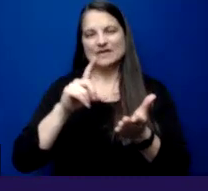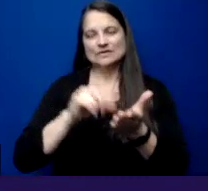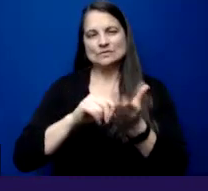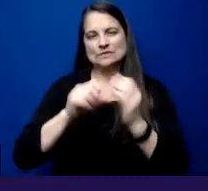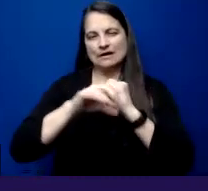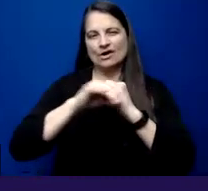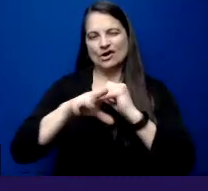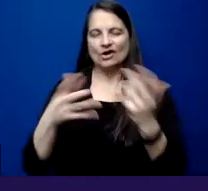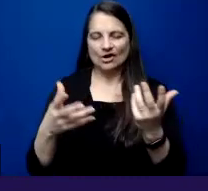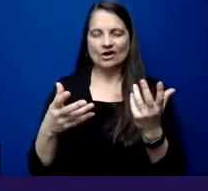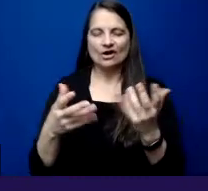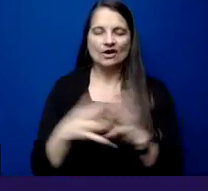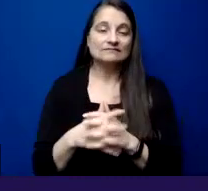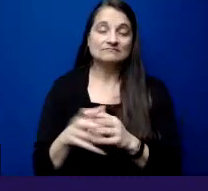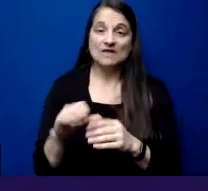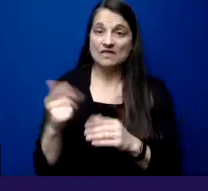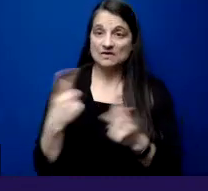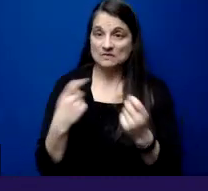we go today?